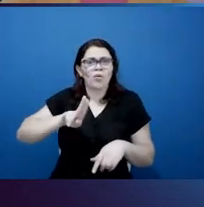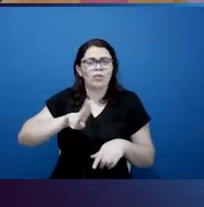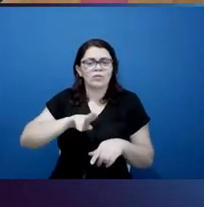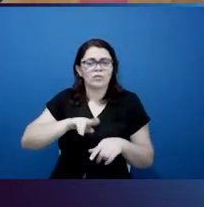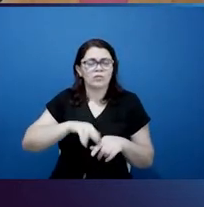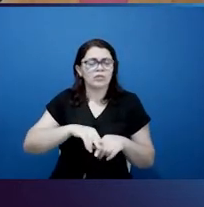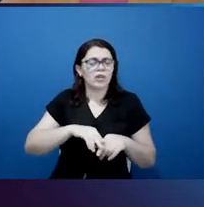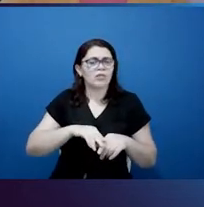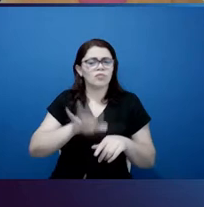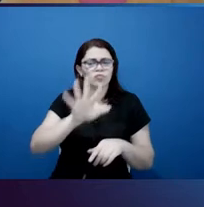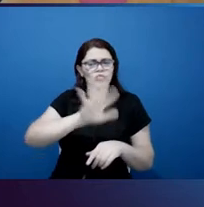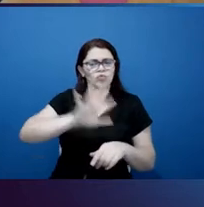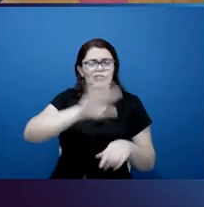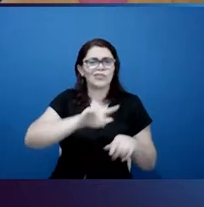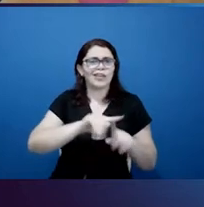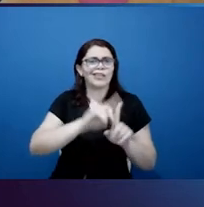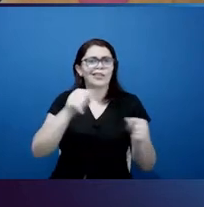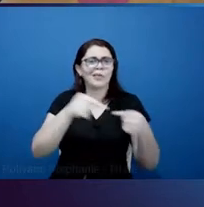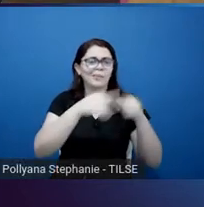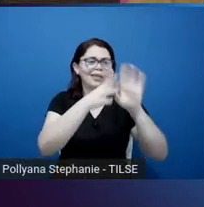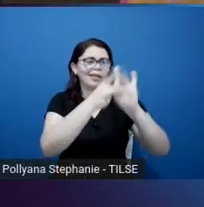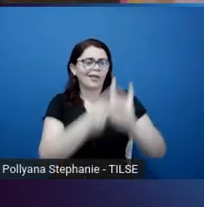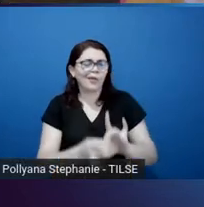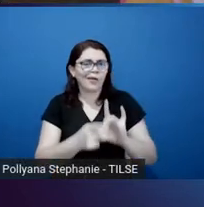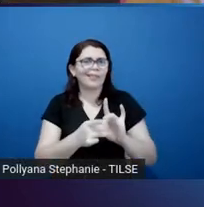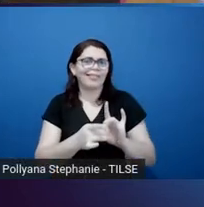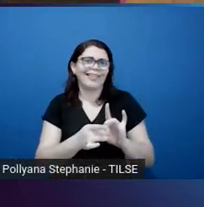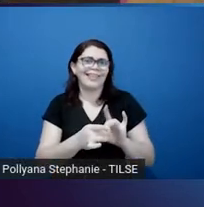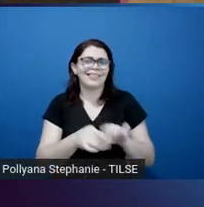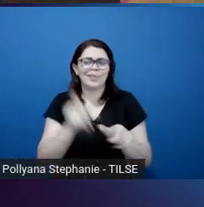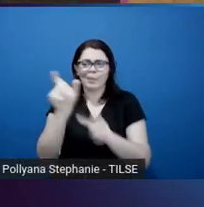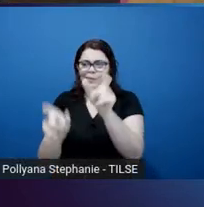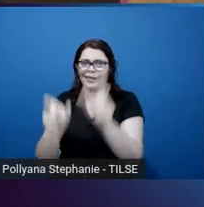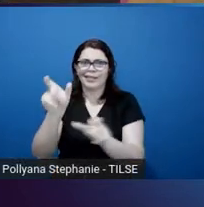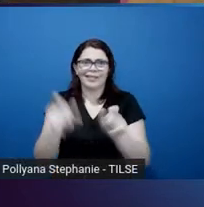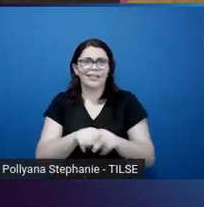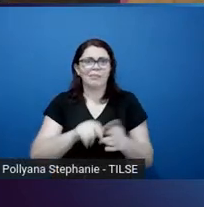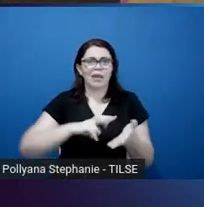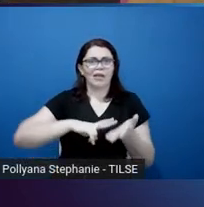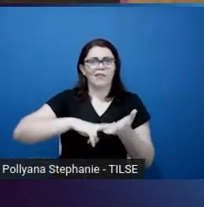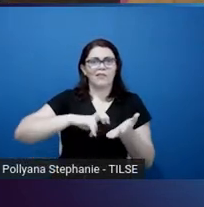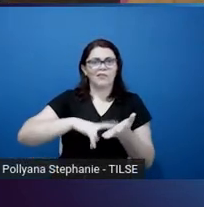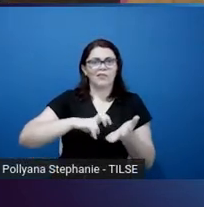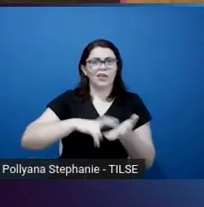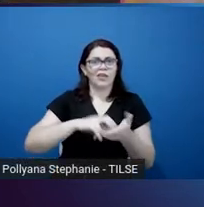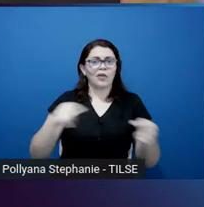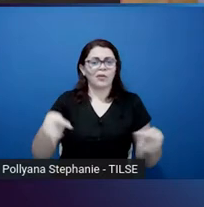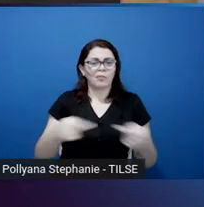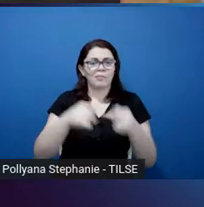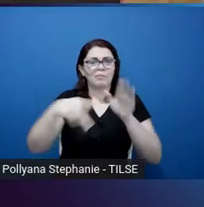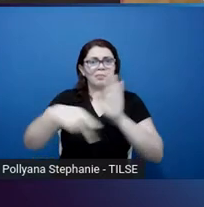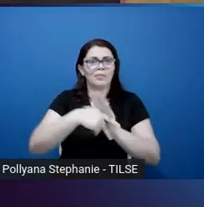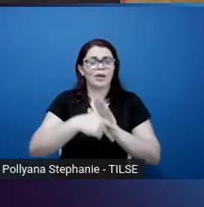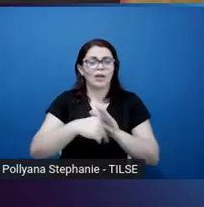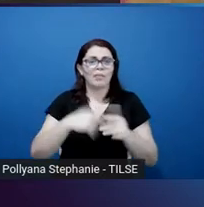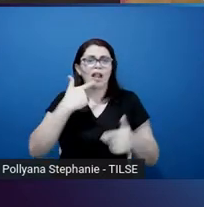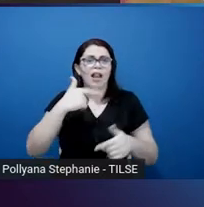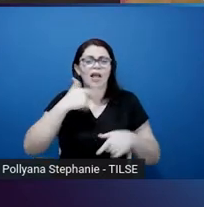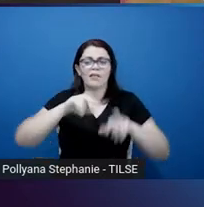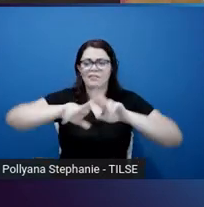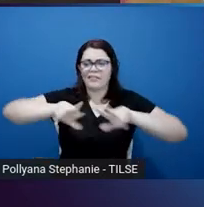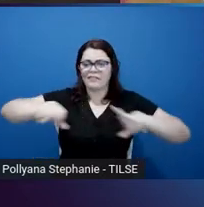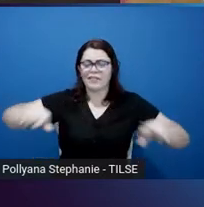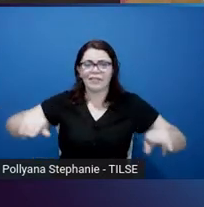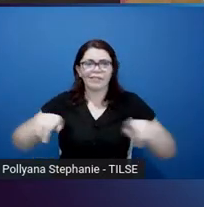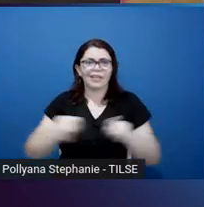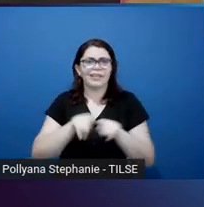and in different contexts and situations. We use vocabulary from various languages. We participate in